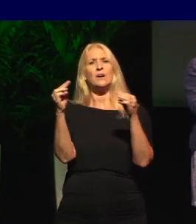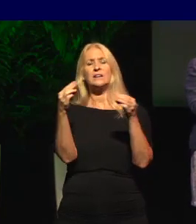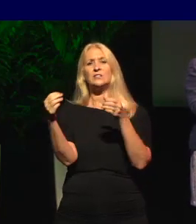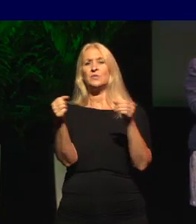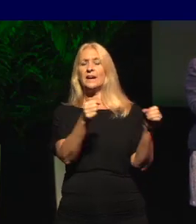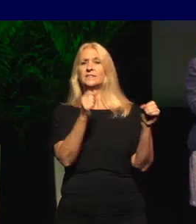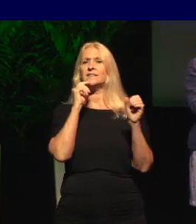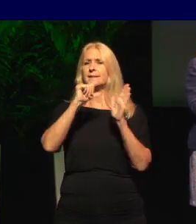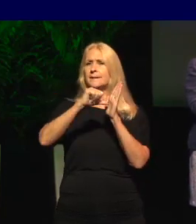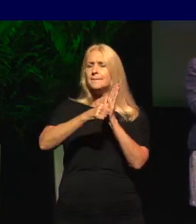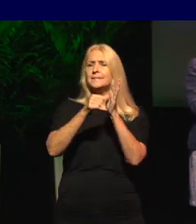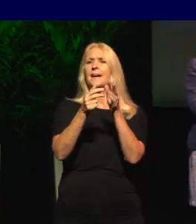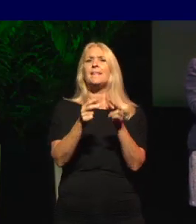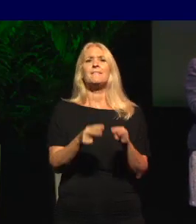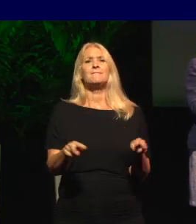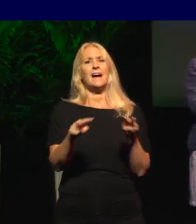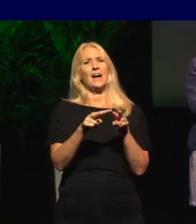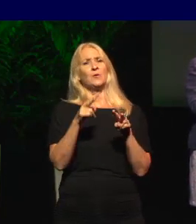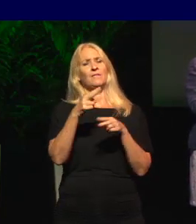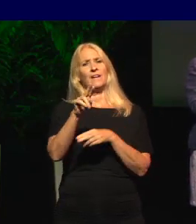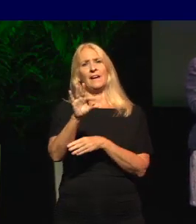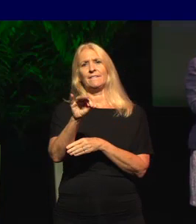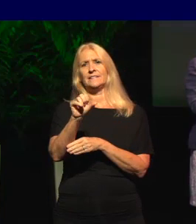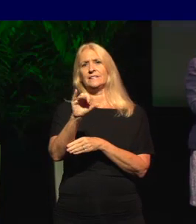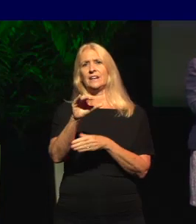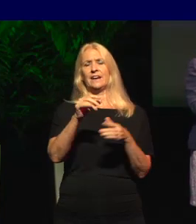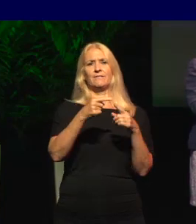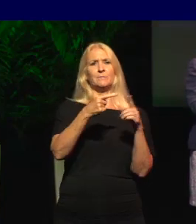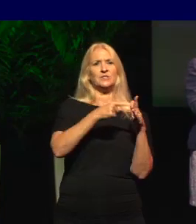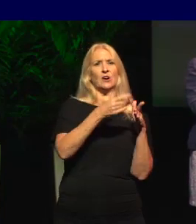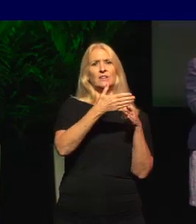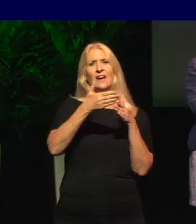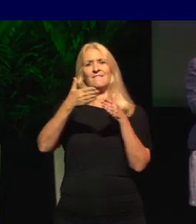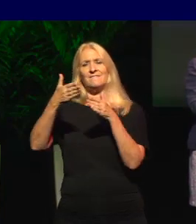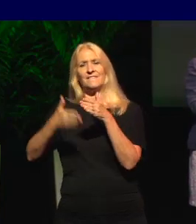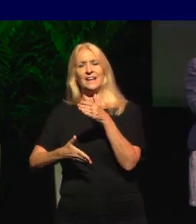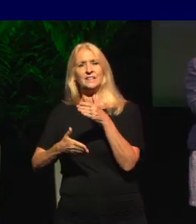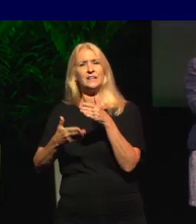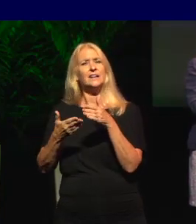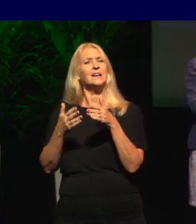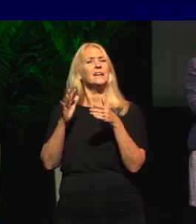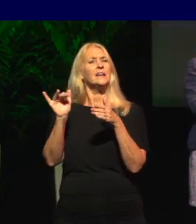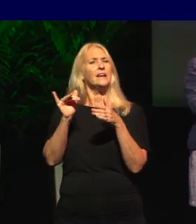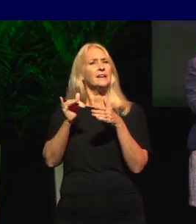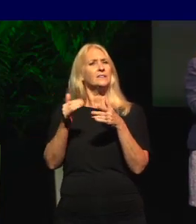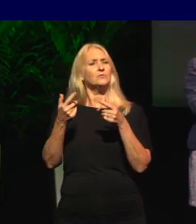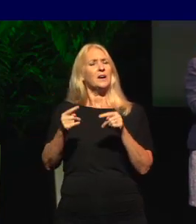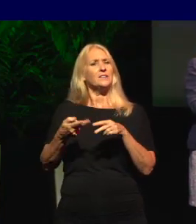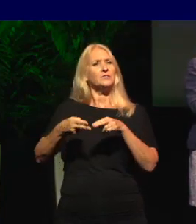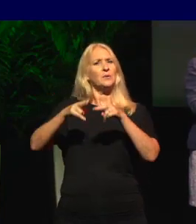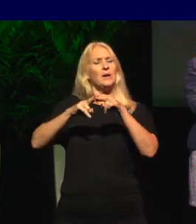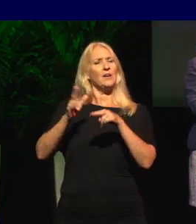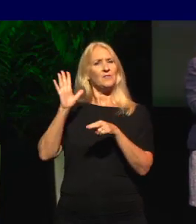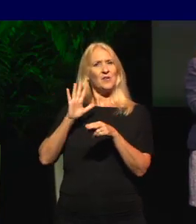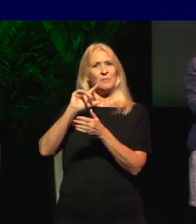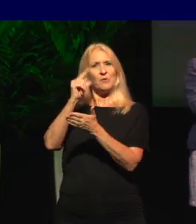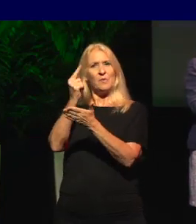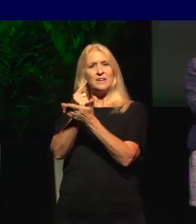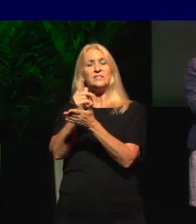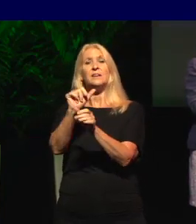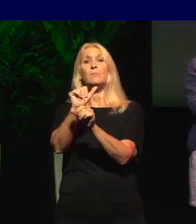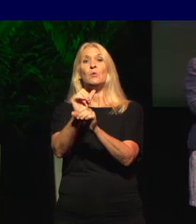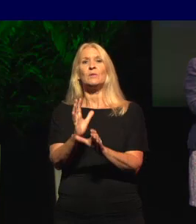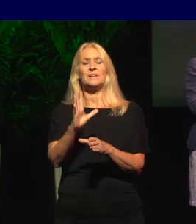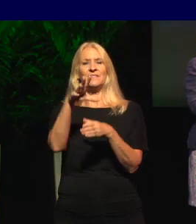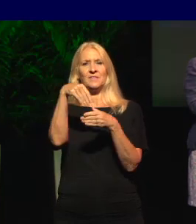of FSCJ from start to finish, and create an increased emphasis on strengthening our alumni and employer engagement